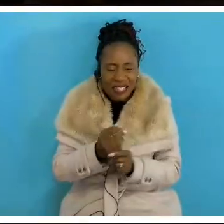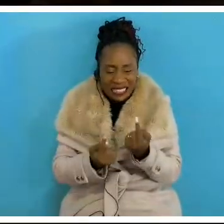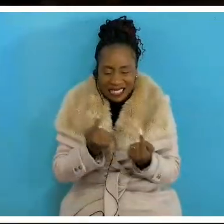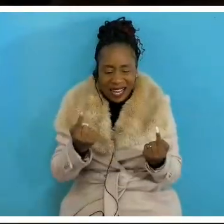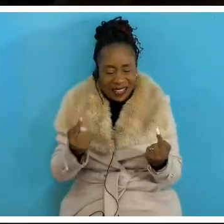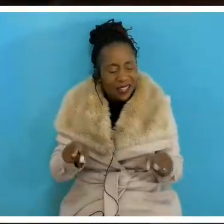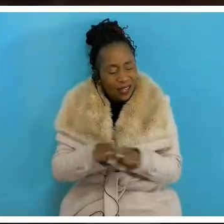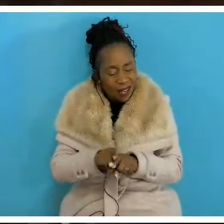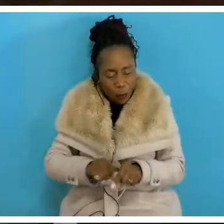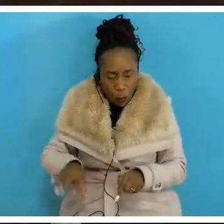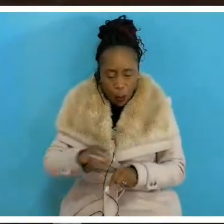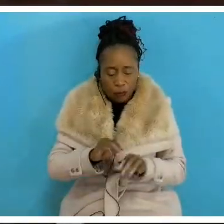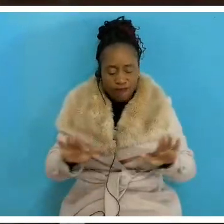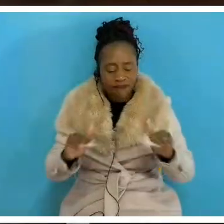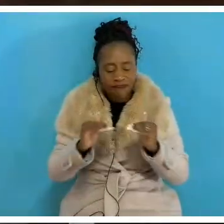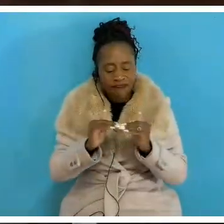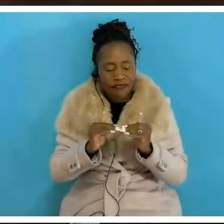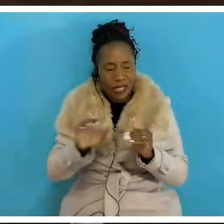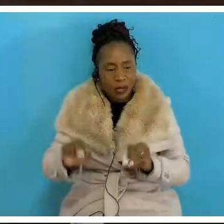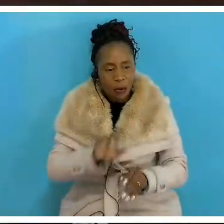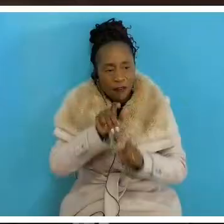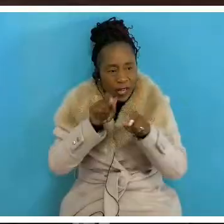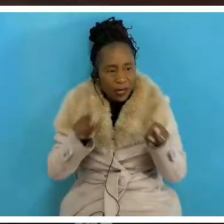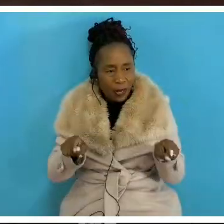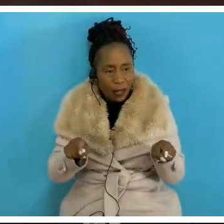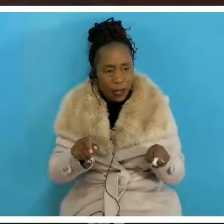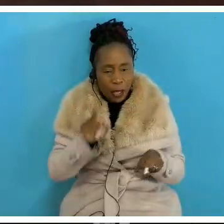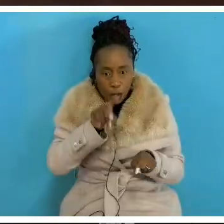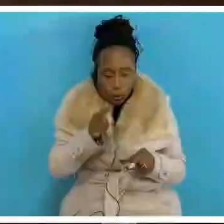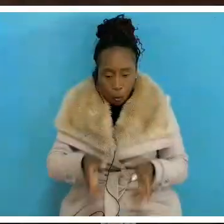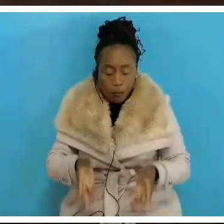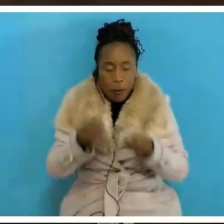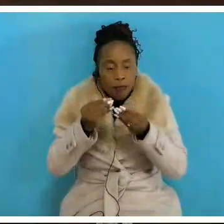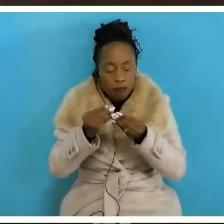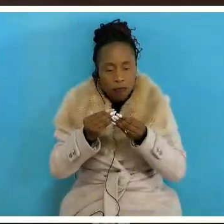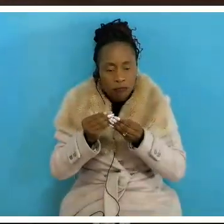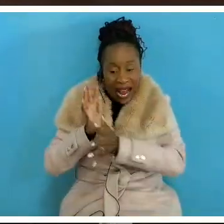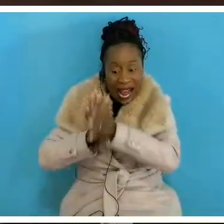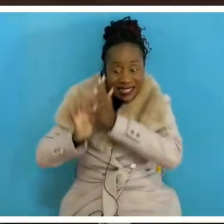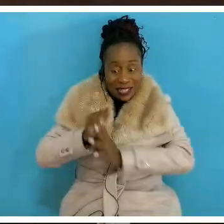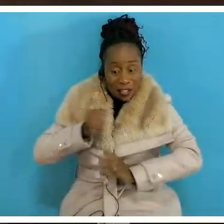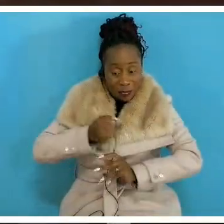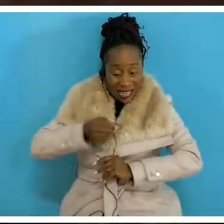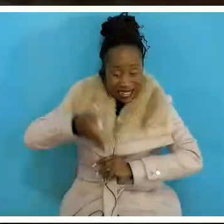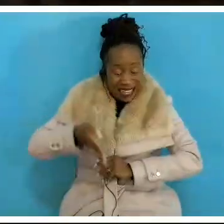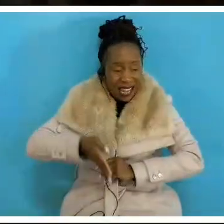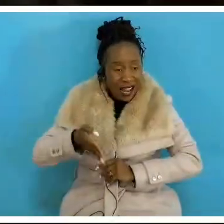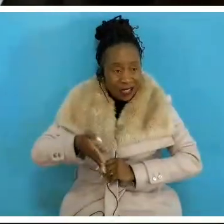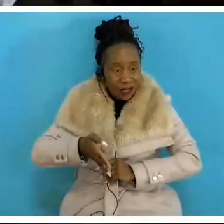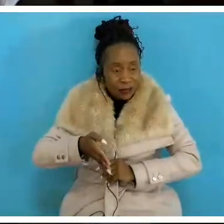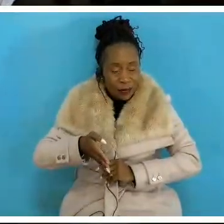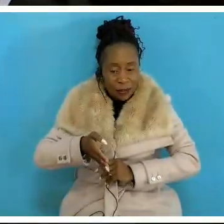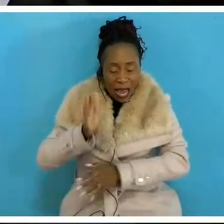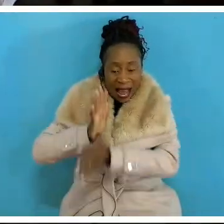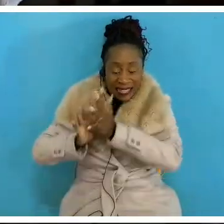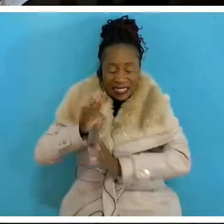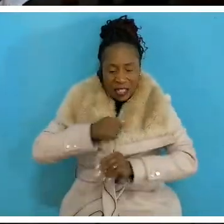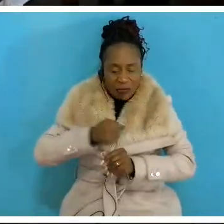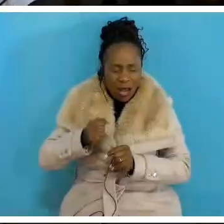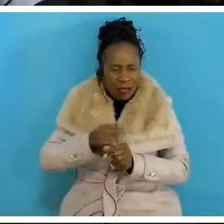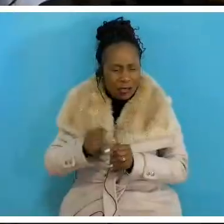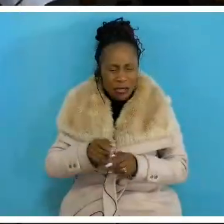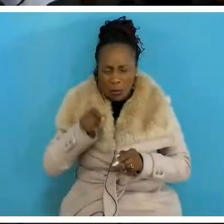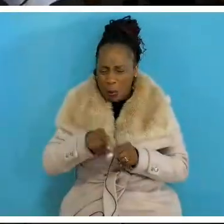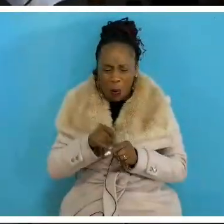Africans. You found my ancestors here. My ancestors were very hospitable. They welcomed